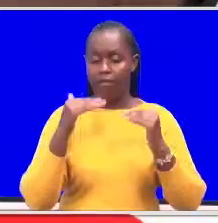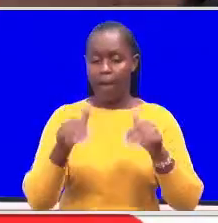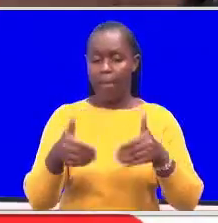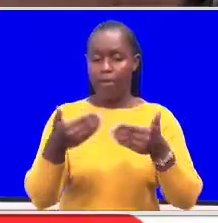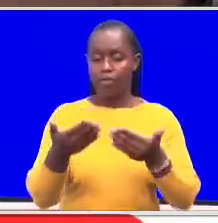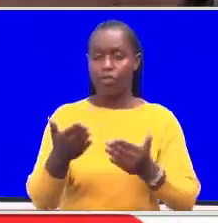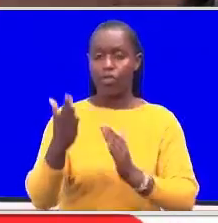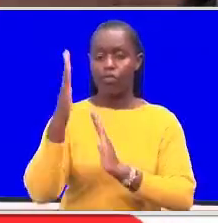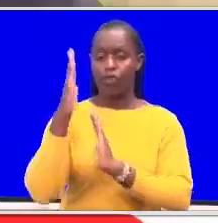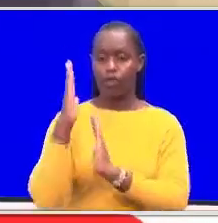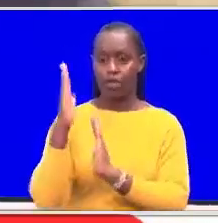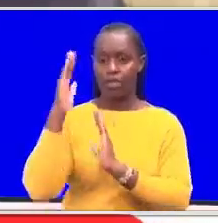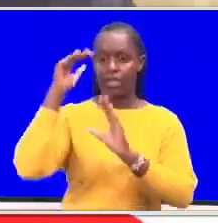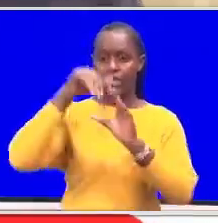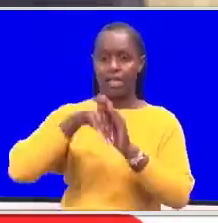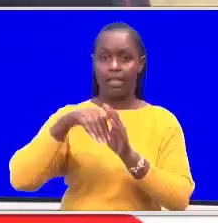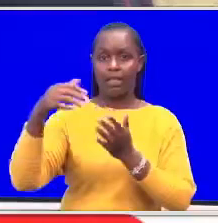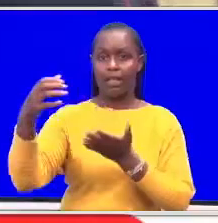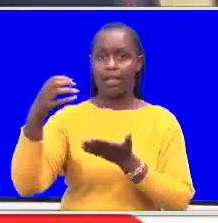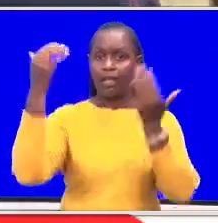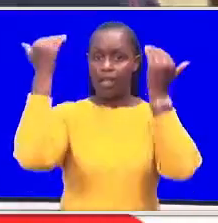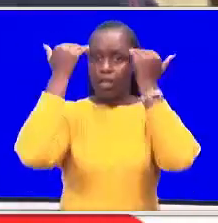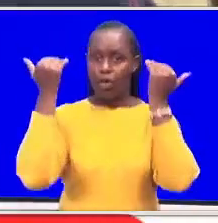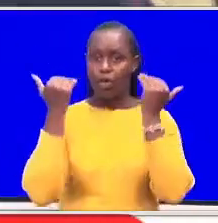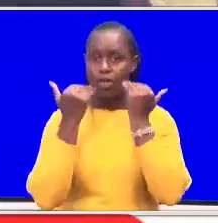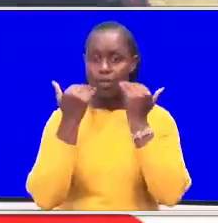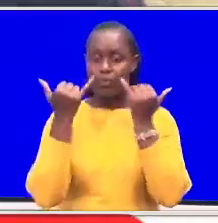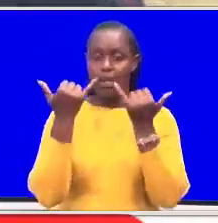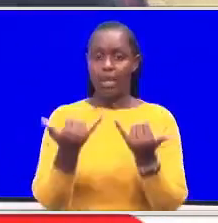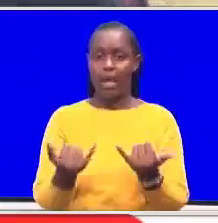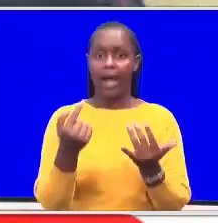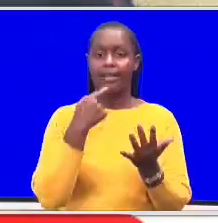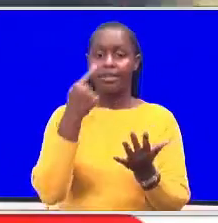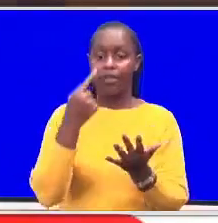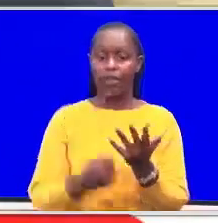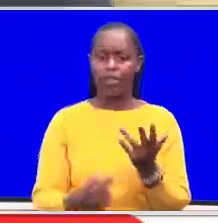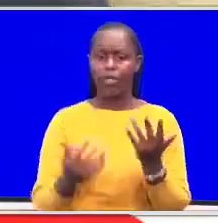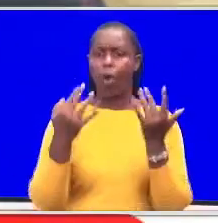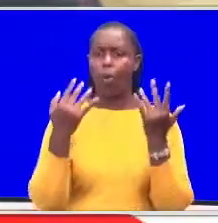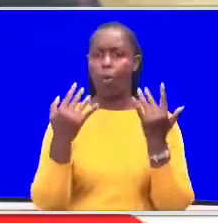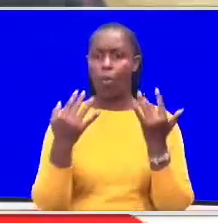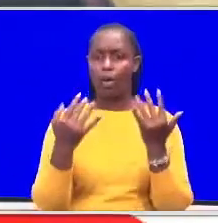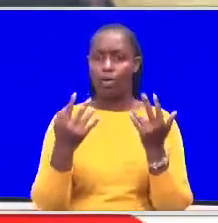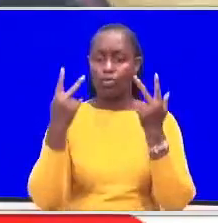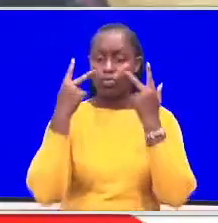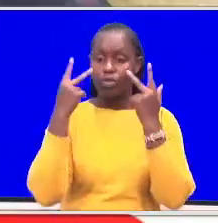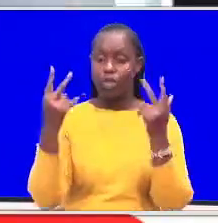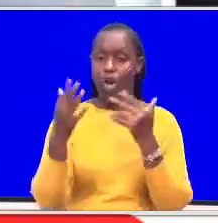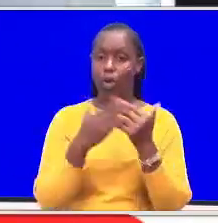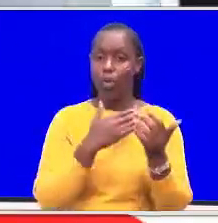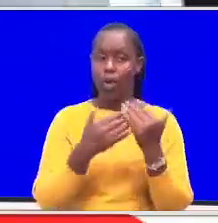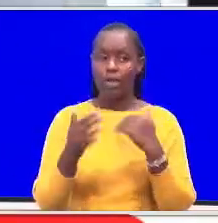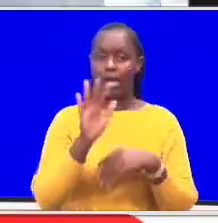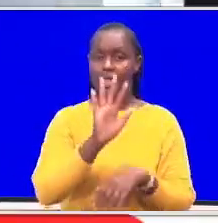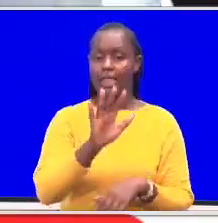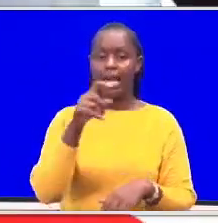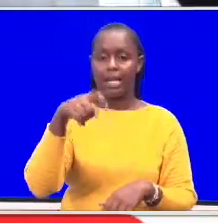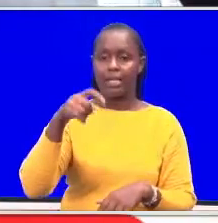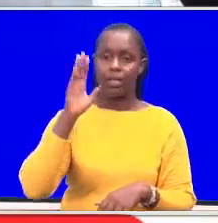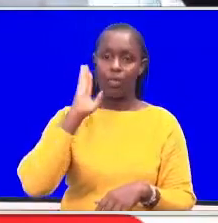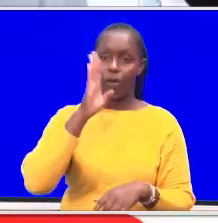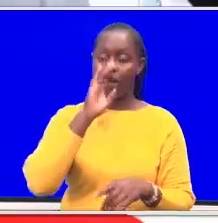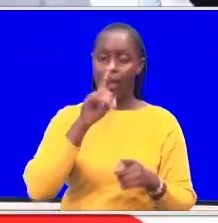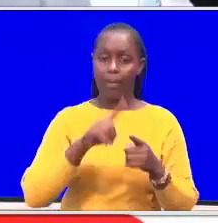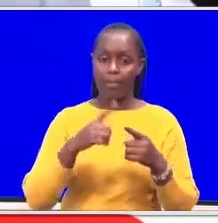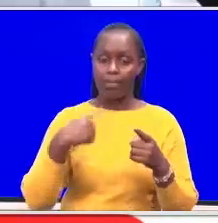security in the courts. Sasa maafisa hao wanazidi kusubiri kuona iwapo matakwa yao ya kuongezewa usalama zaidi